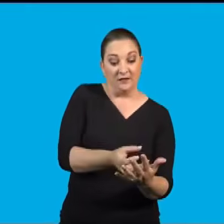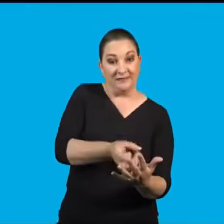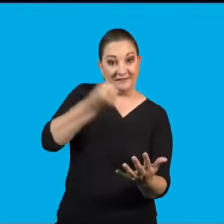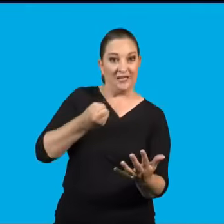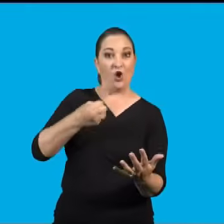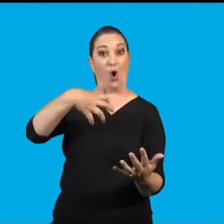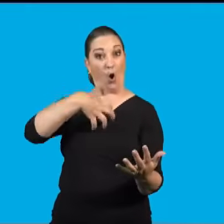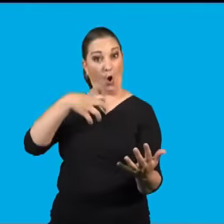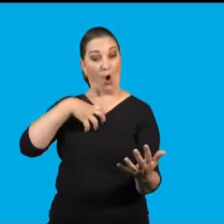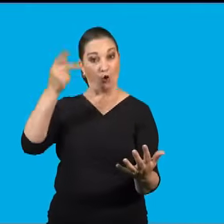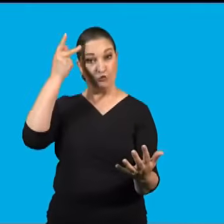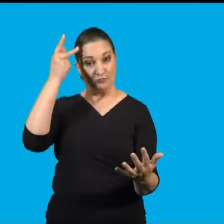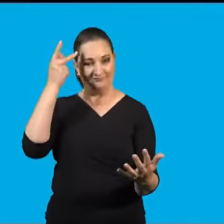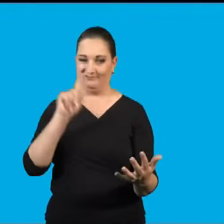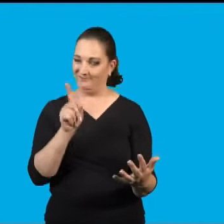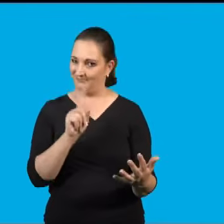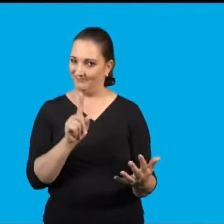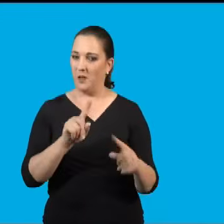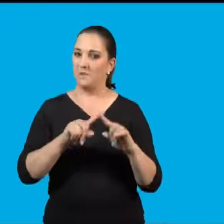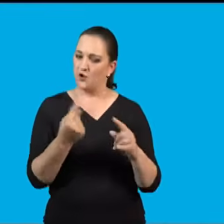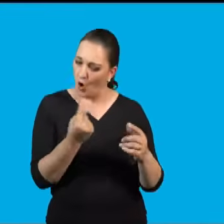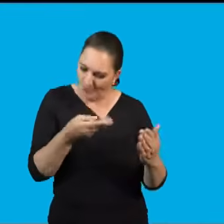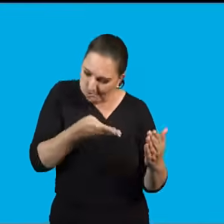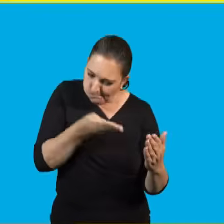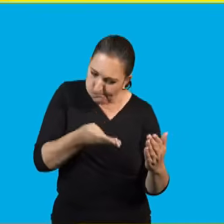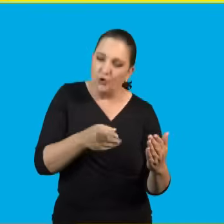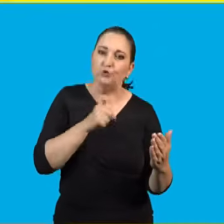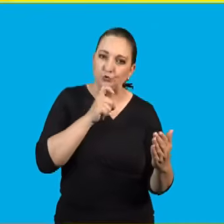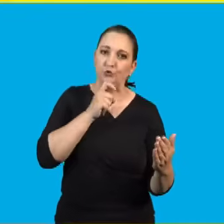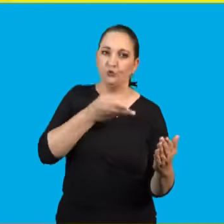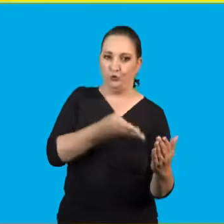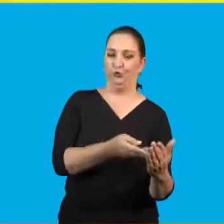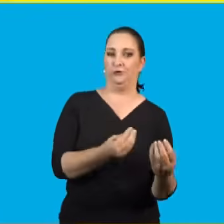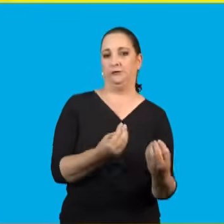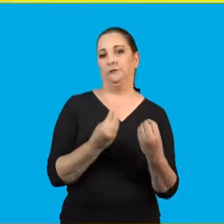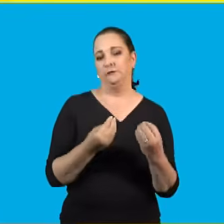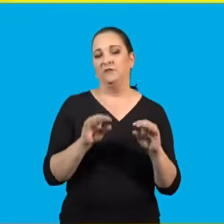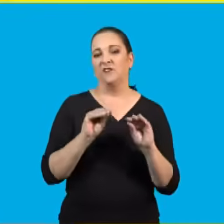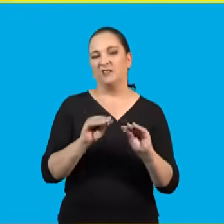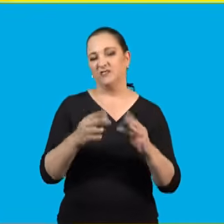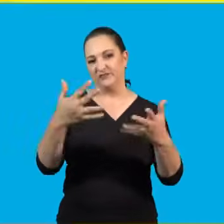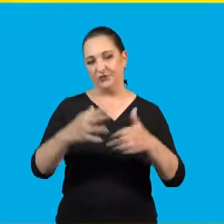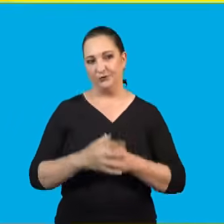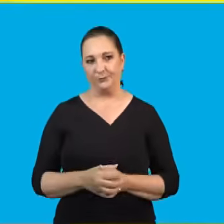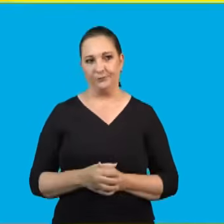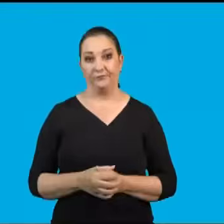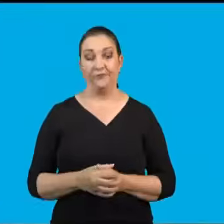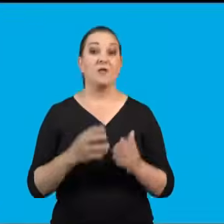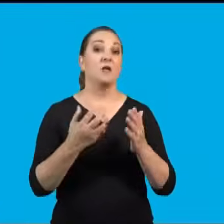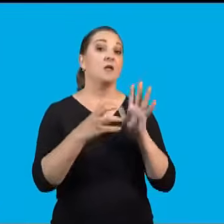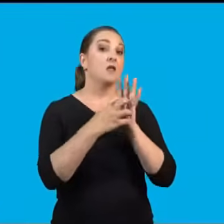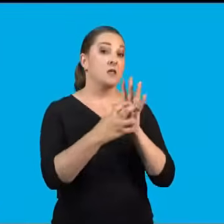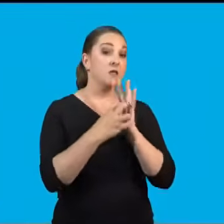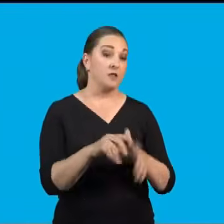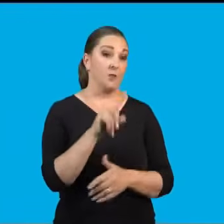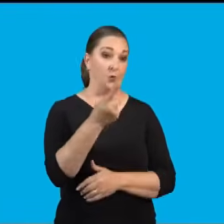sources, please do not give your own knowledge, but just extract the information as you are told. Now, let's look